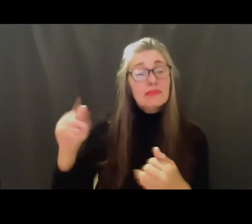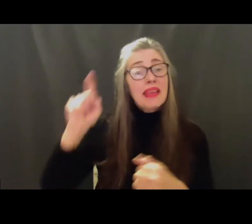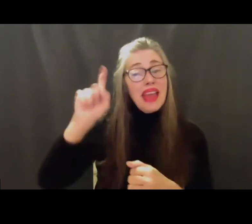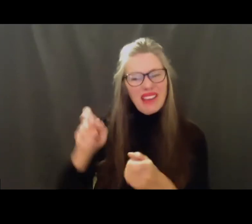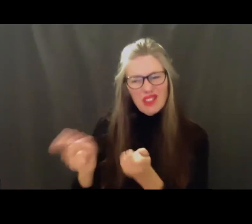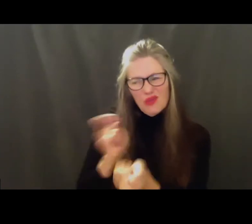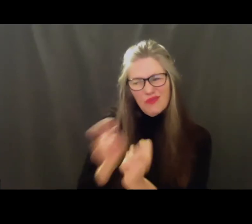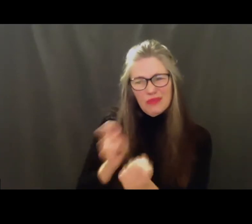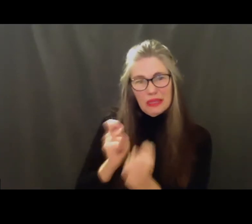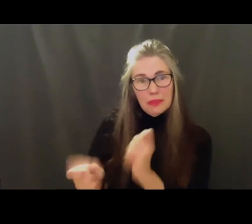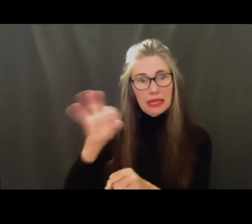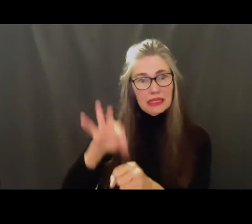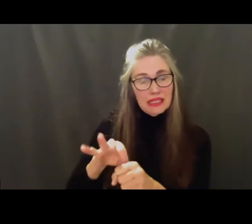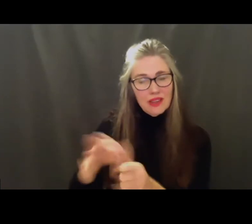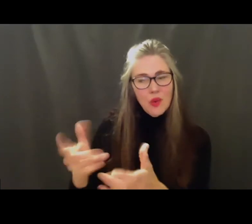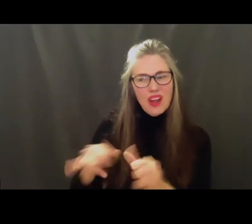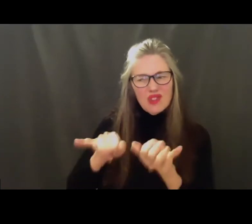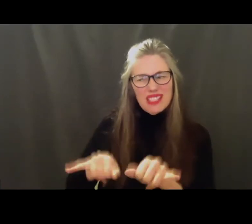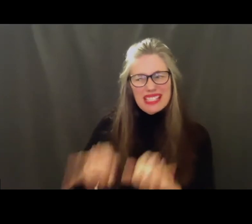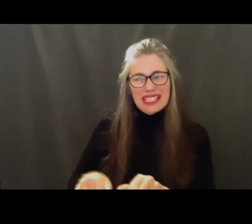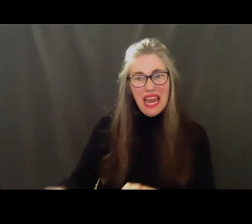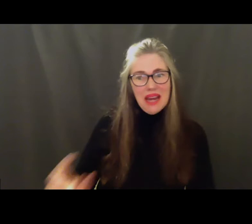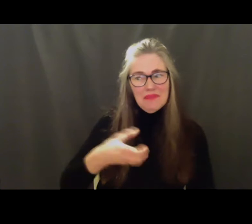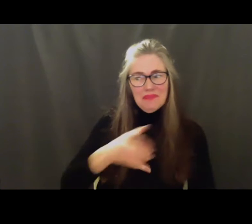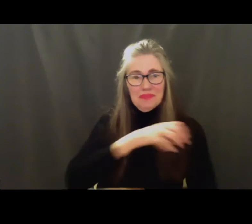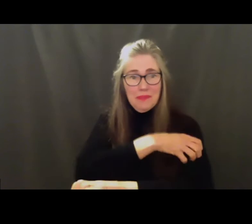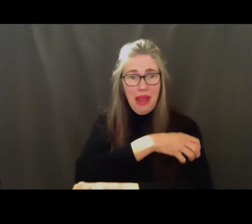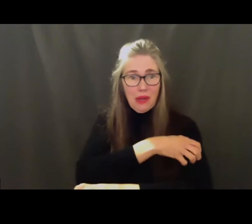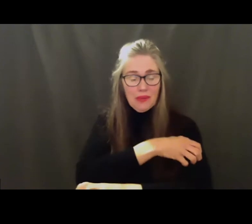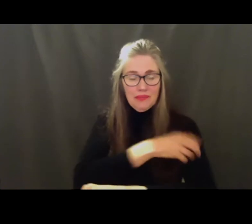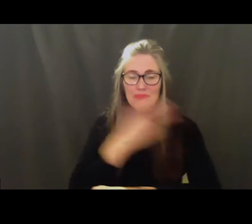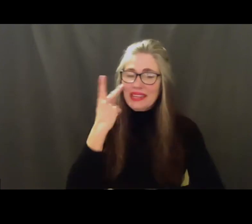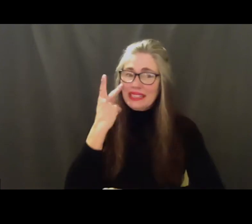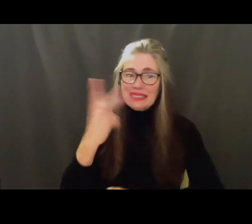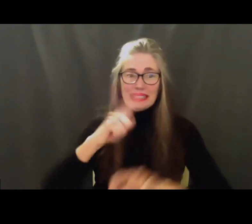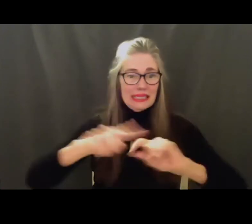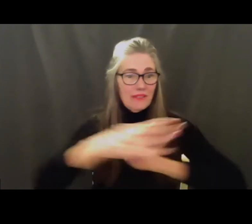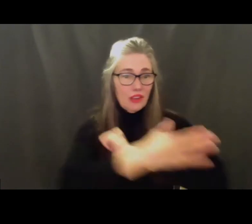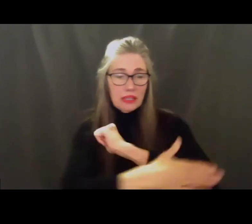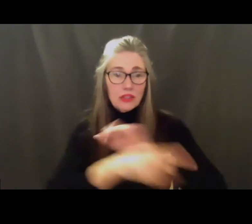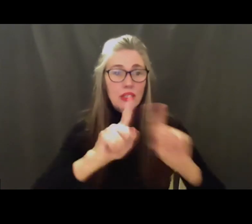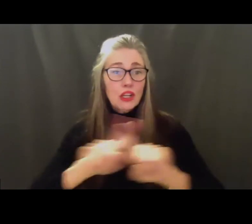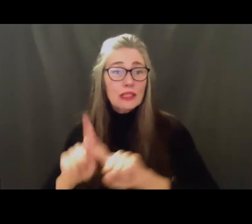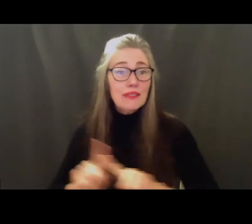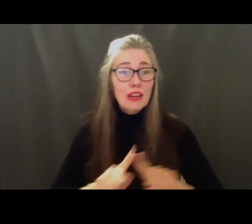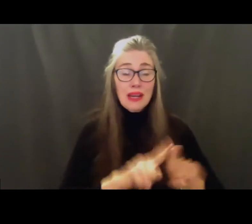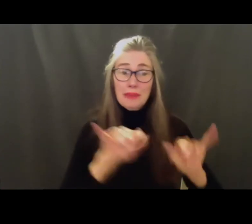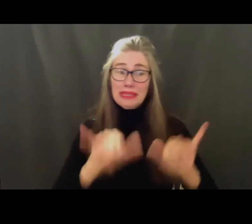manipulate elections to stay there. It looks different in every country, but trying to stay in